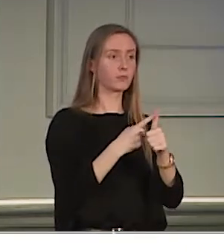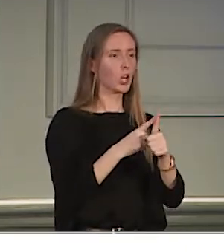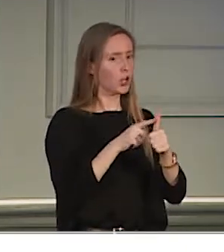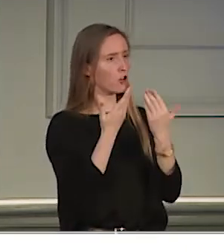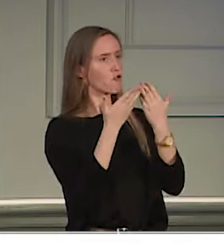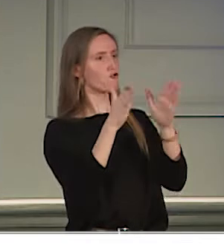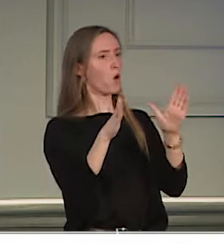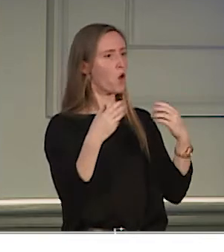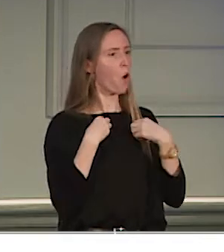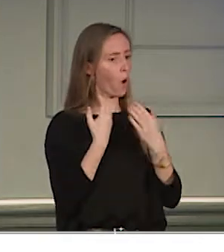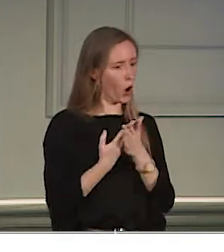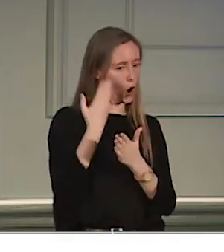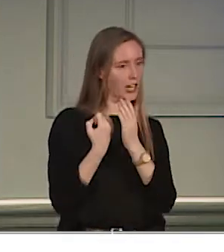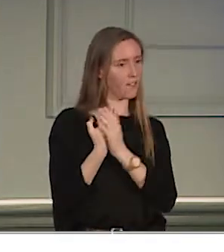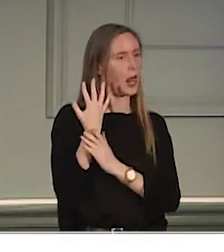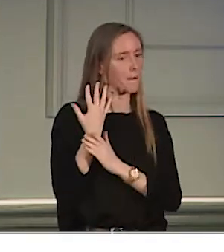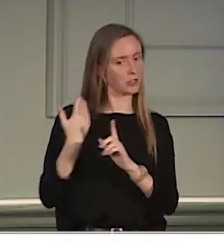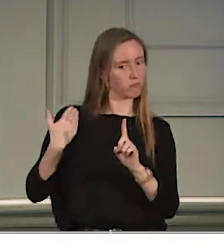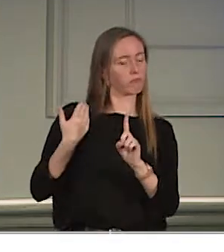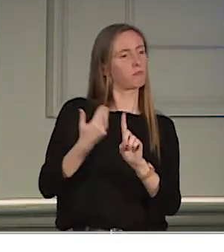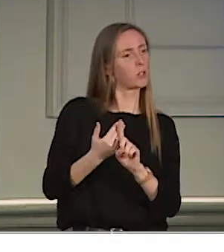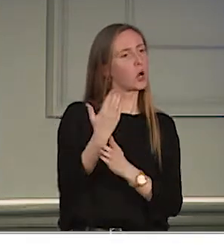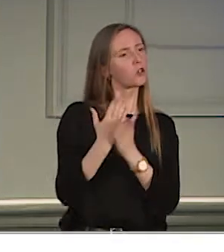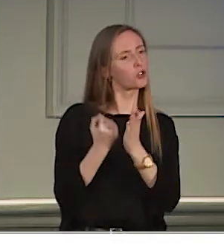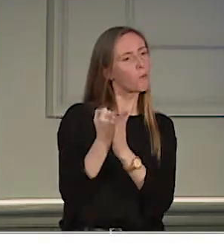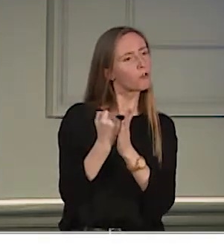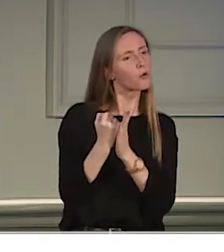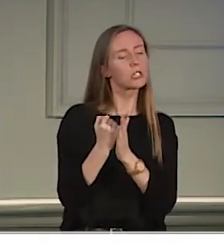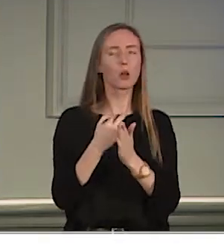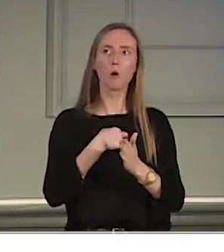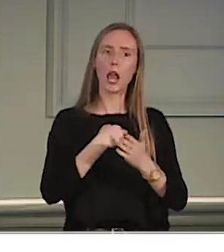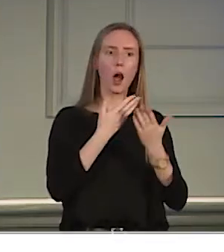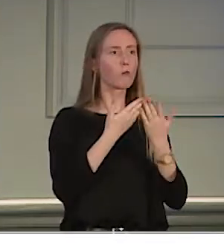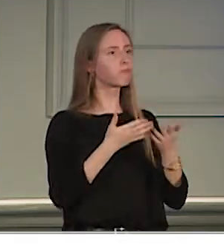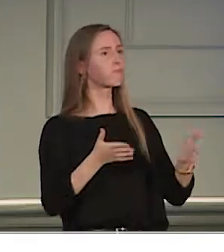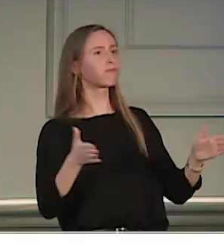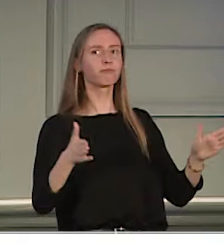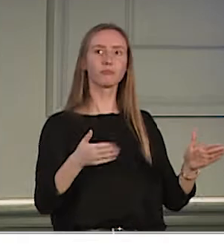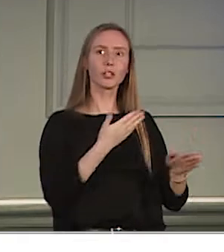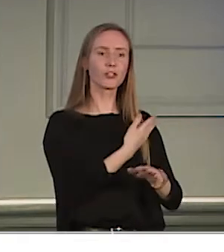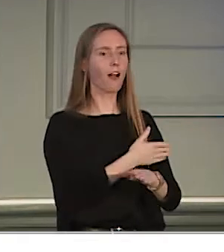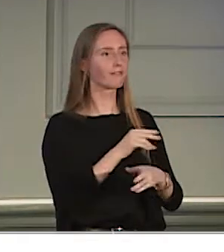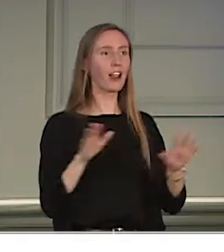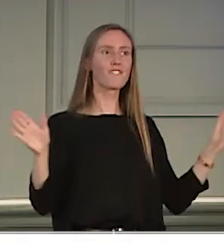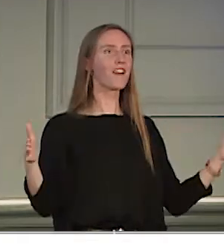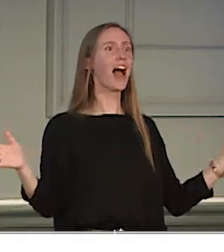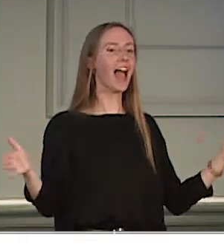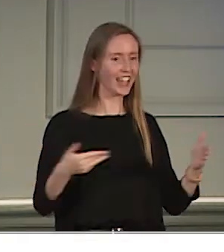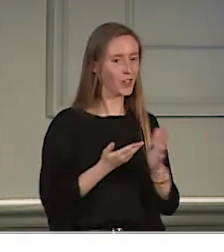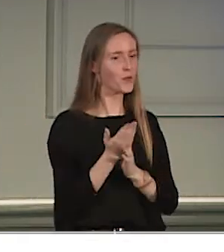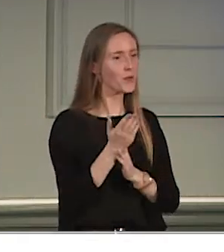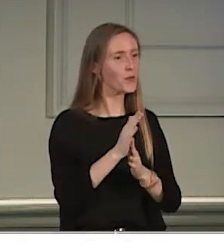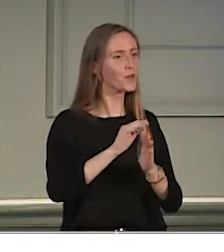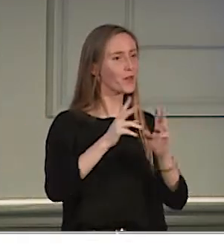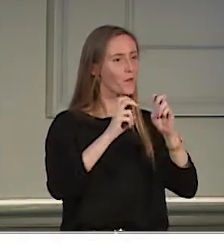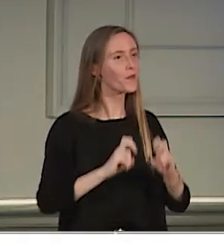to date. So some students, they will really spread their wings and start to fly during their research project. Some will maybe lack